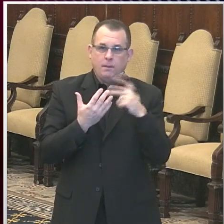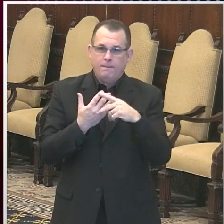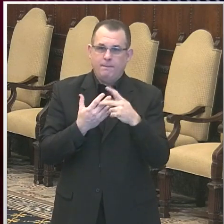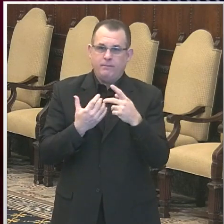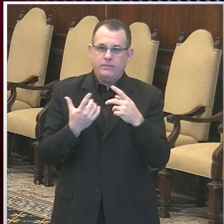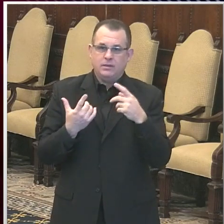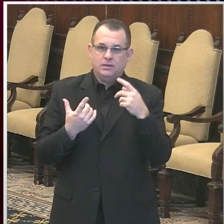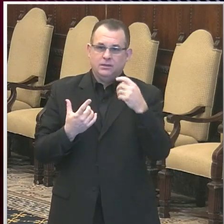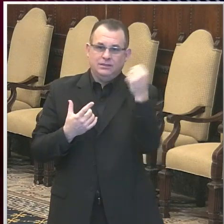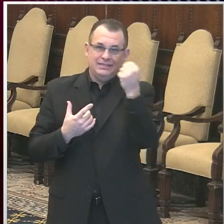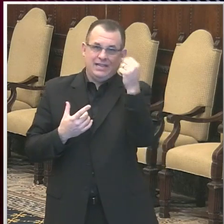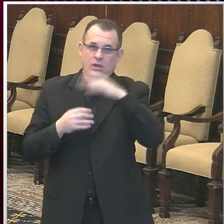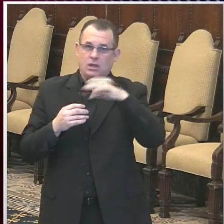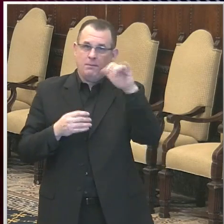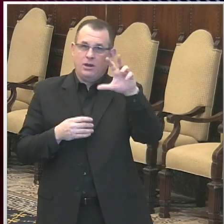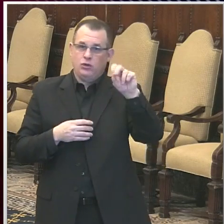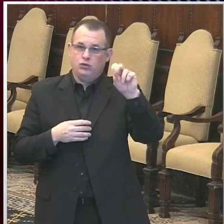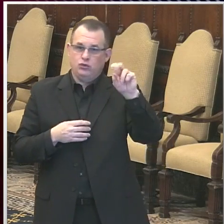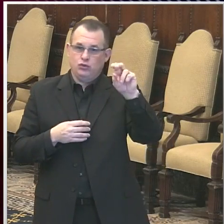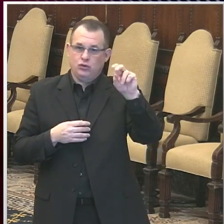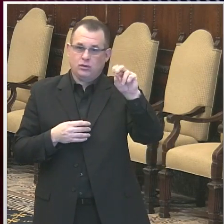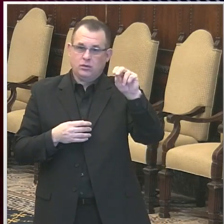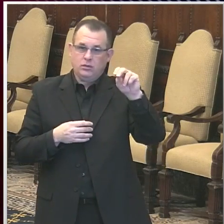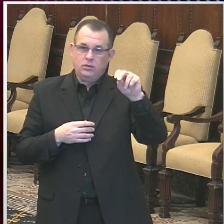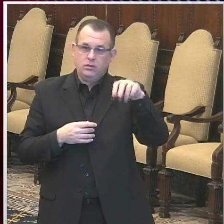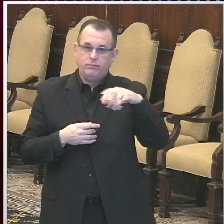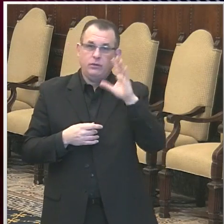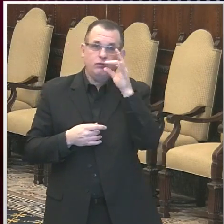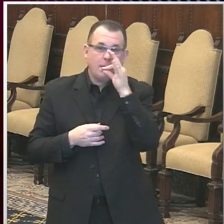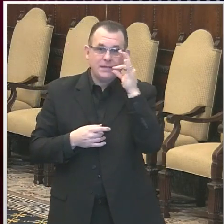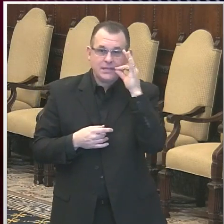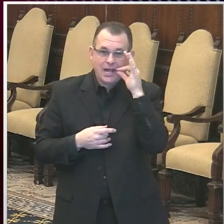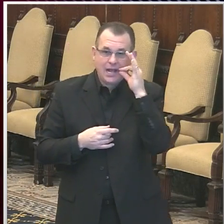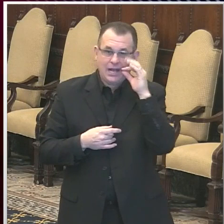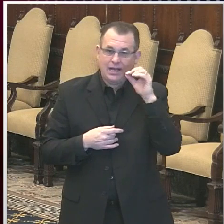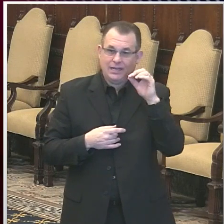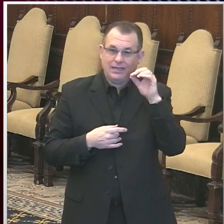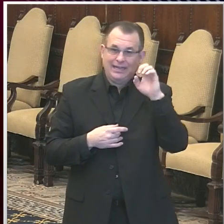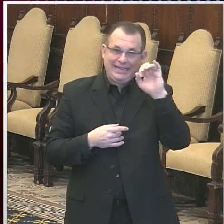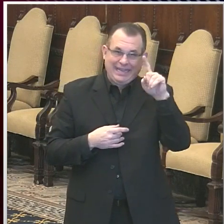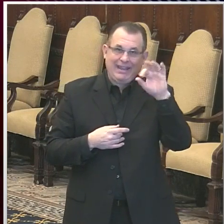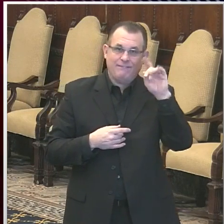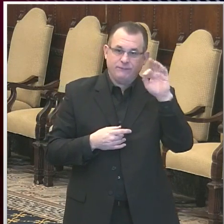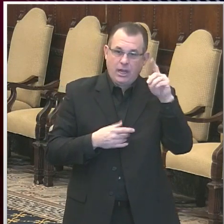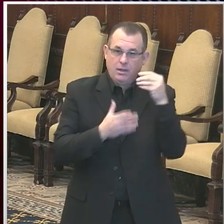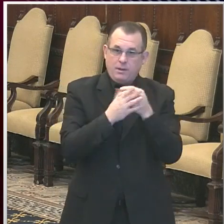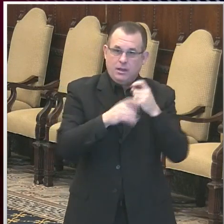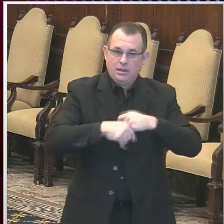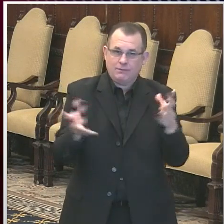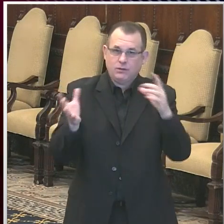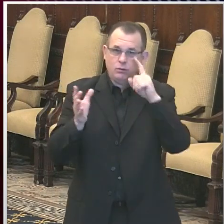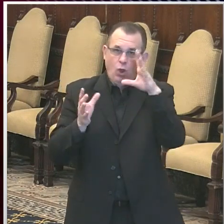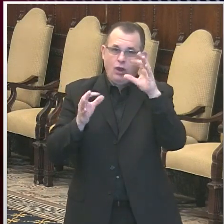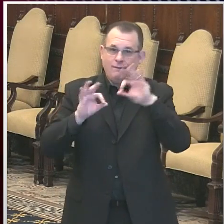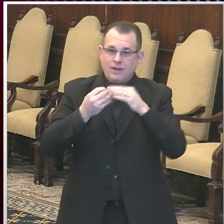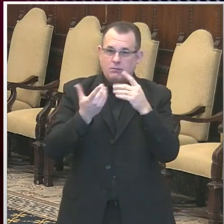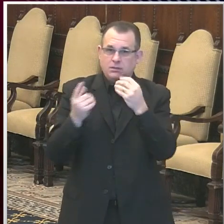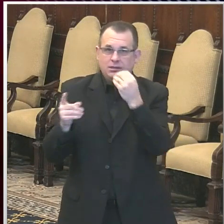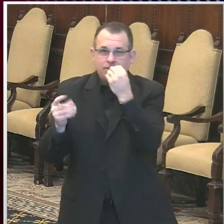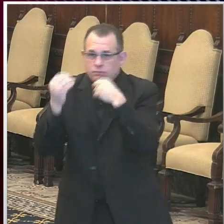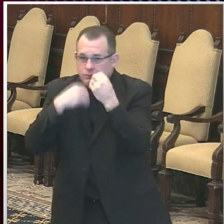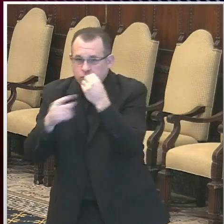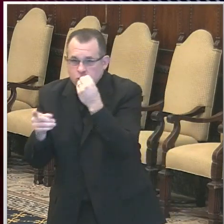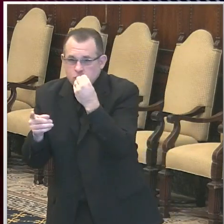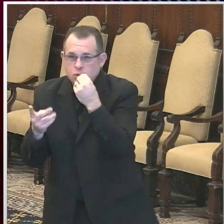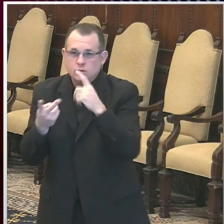May 30th, the Philly Ramadan and Eid Fund will provide 100 families with dinner and a